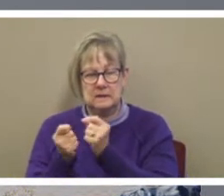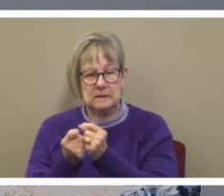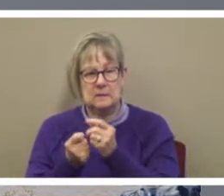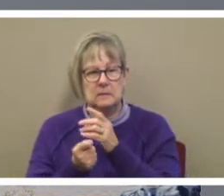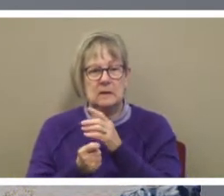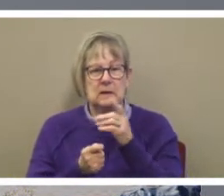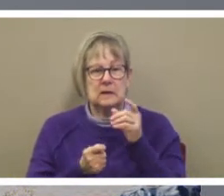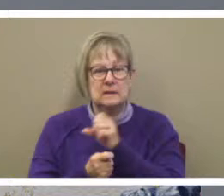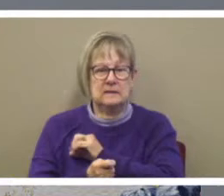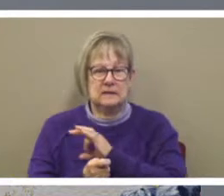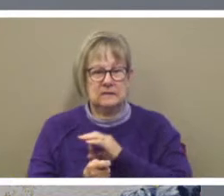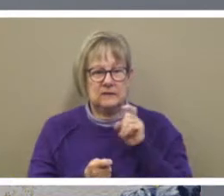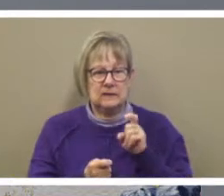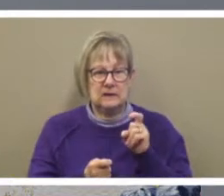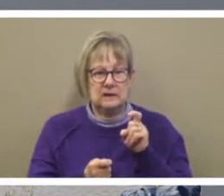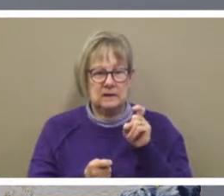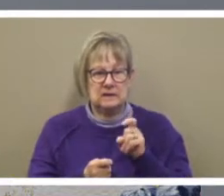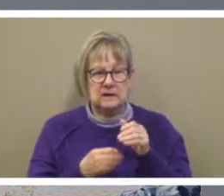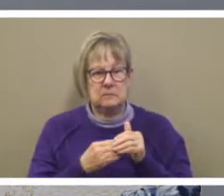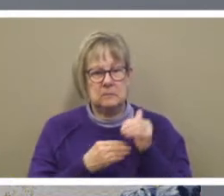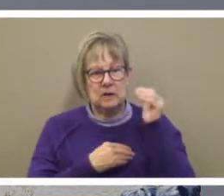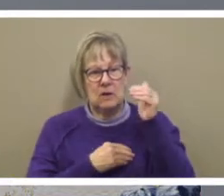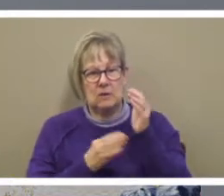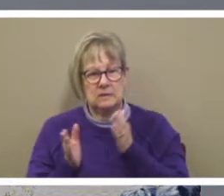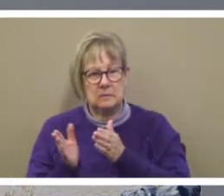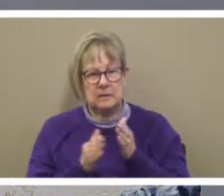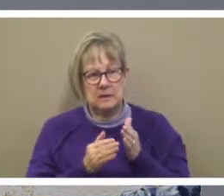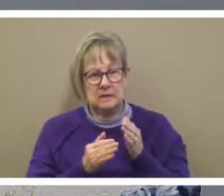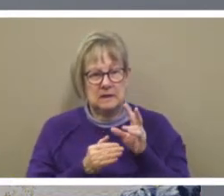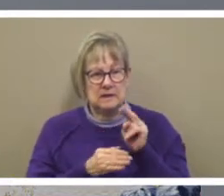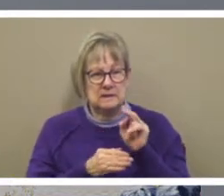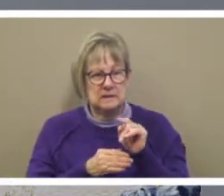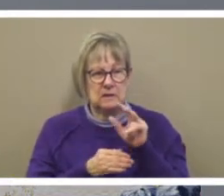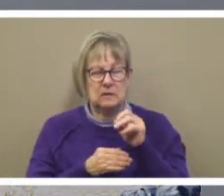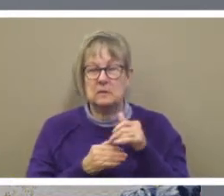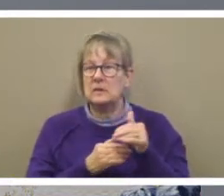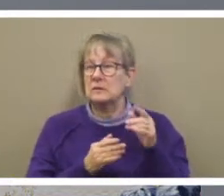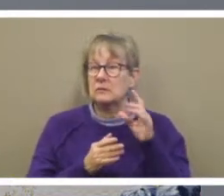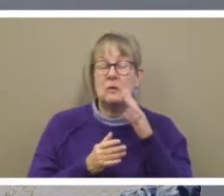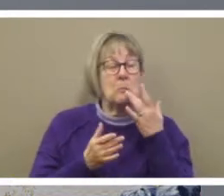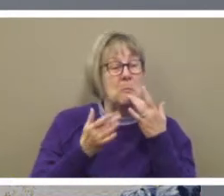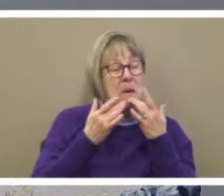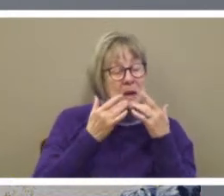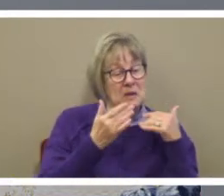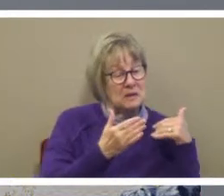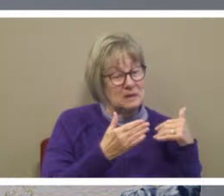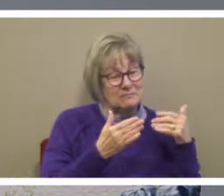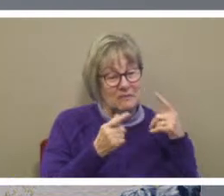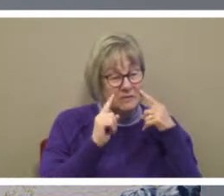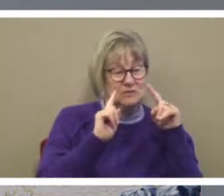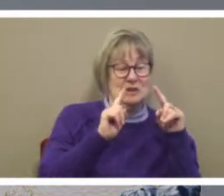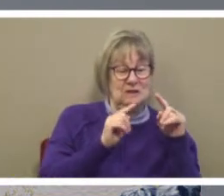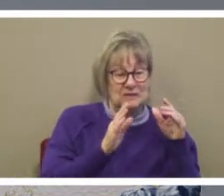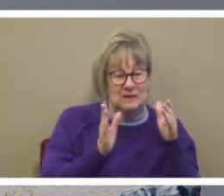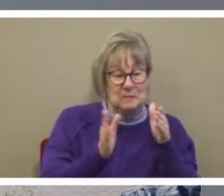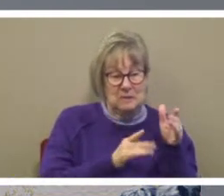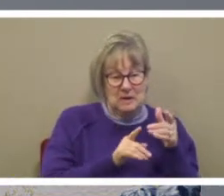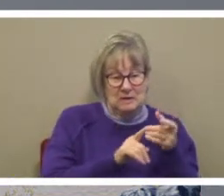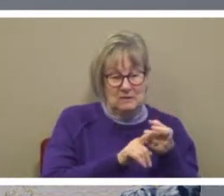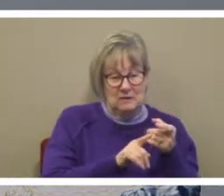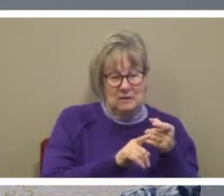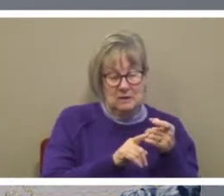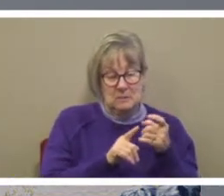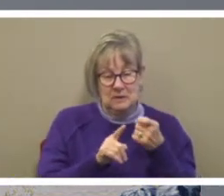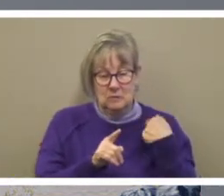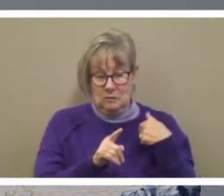So the staffing needs beyond the plan, the Net 30 plan. So we're barely getting back on the plan, hopefully in 2025, but we know we need to